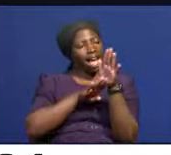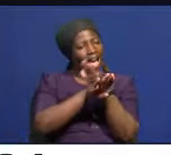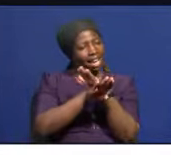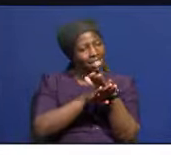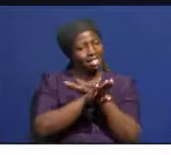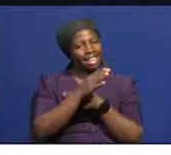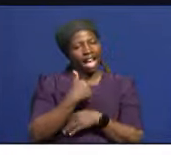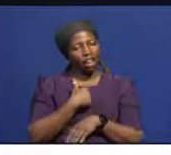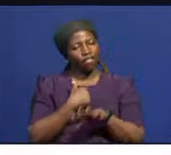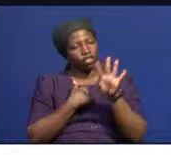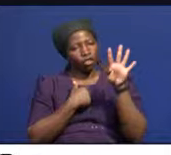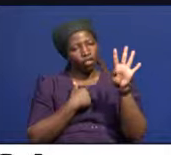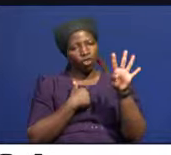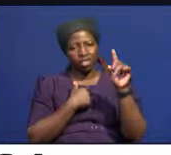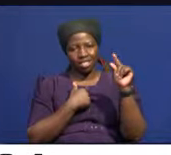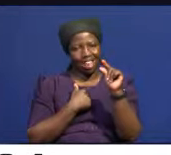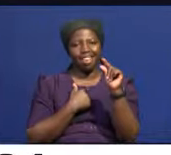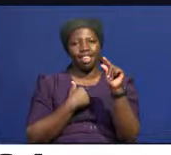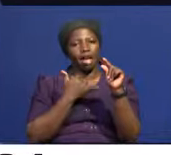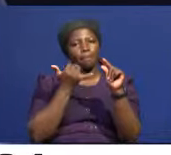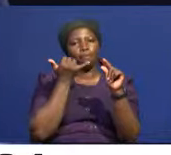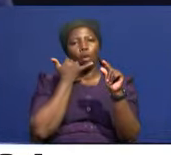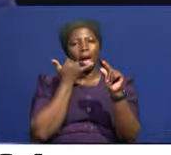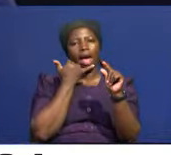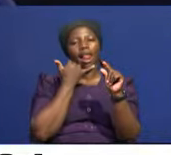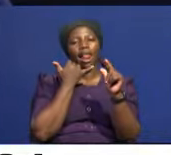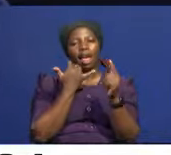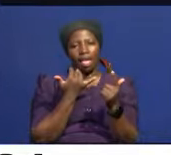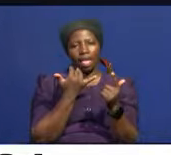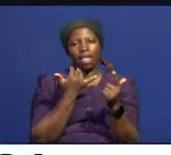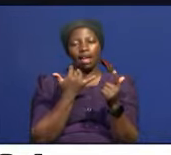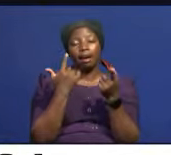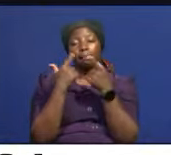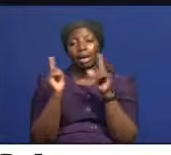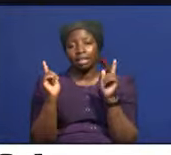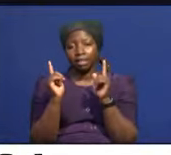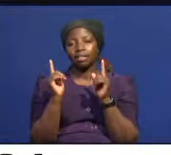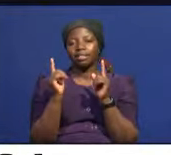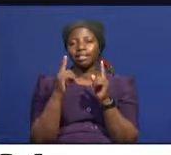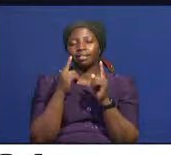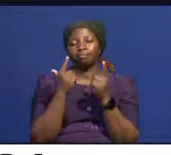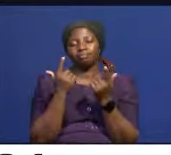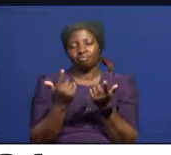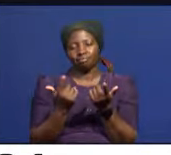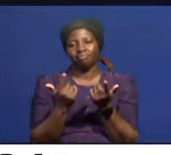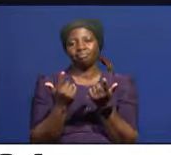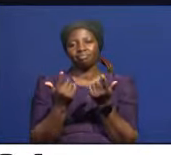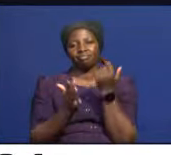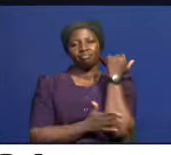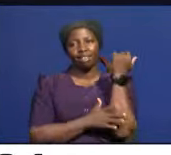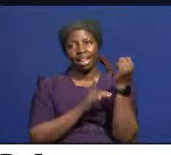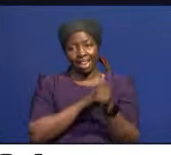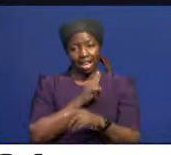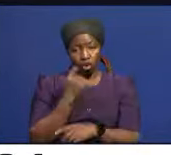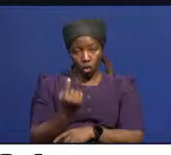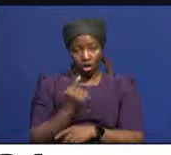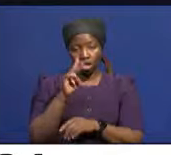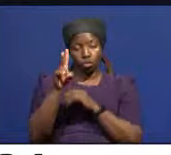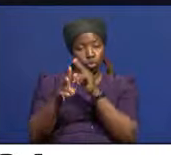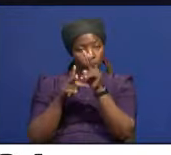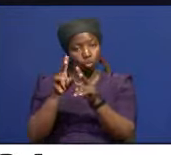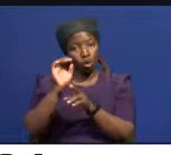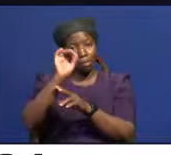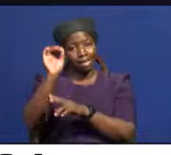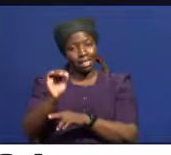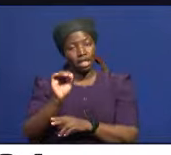to G4 mobile coverage. However, regrettably, only 22% were